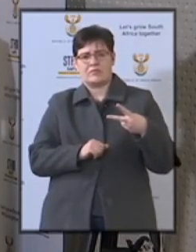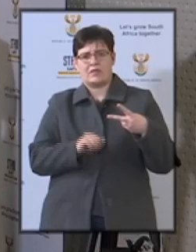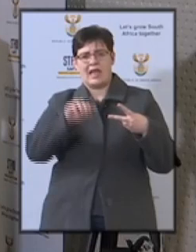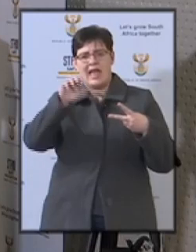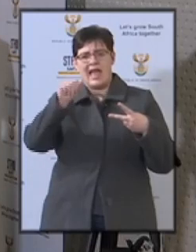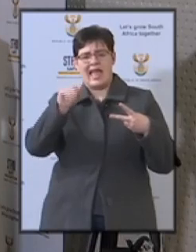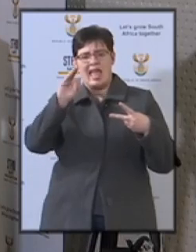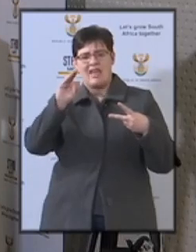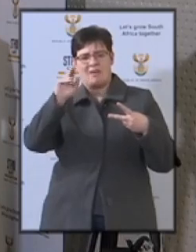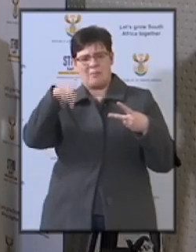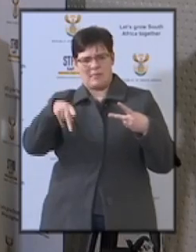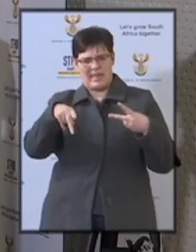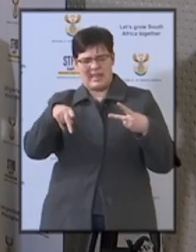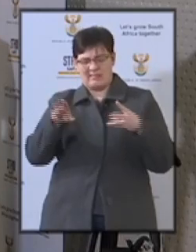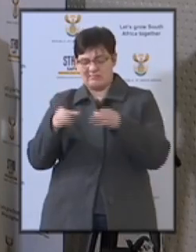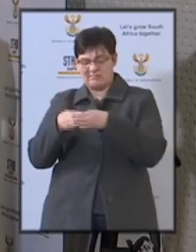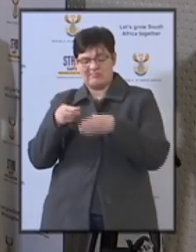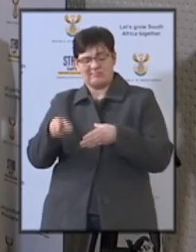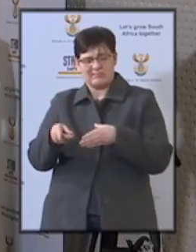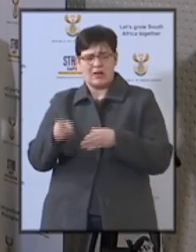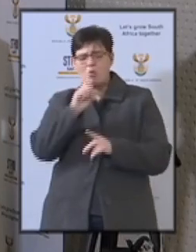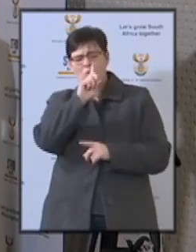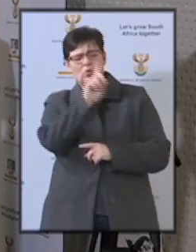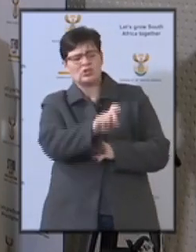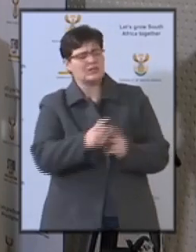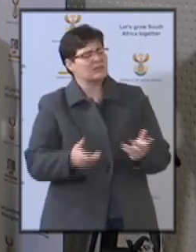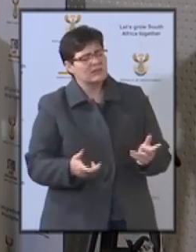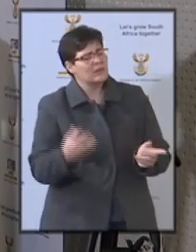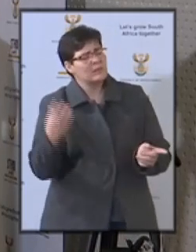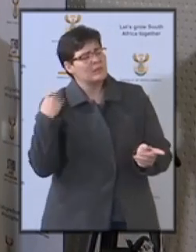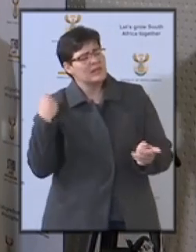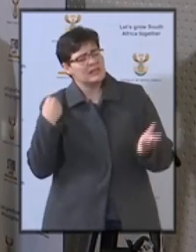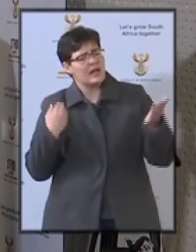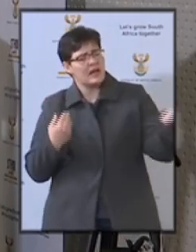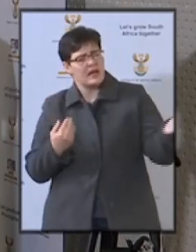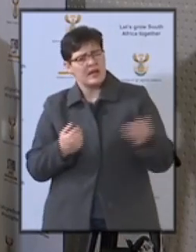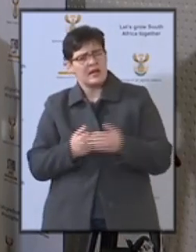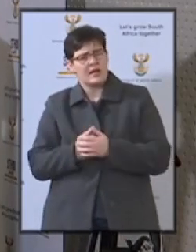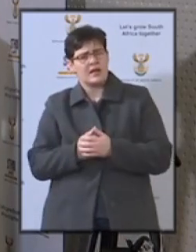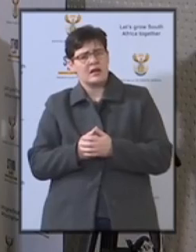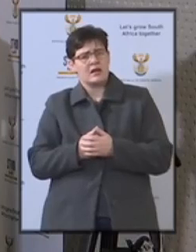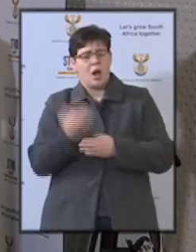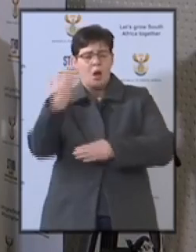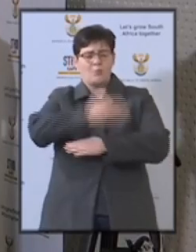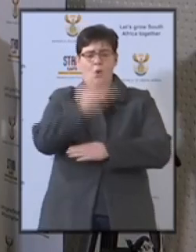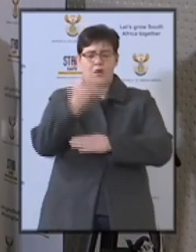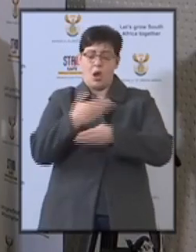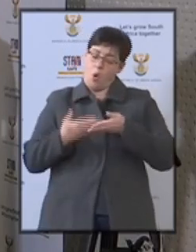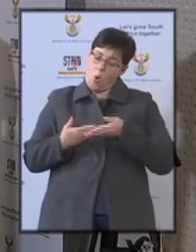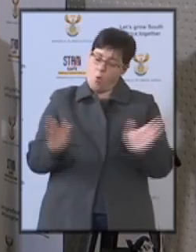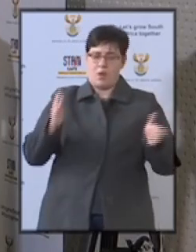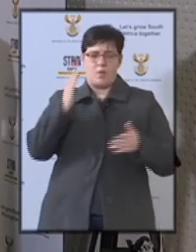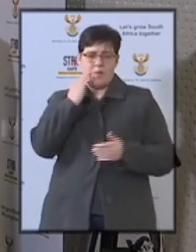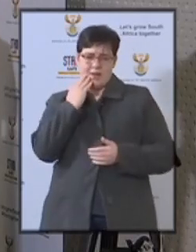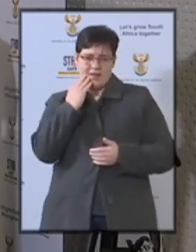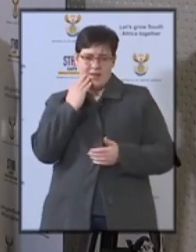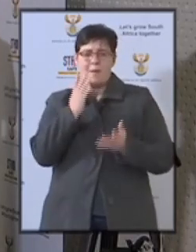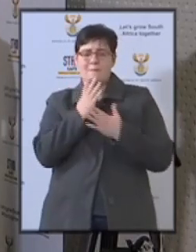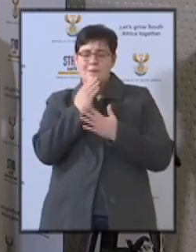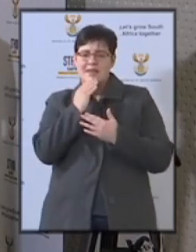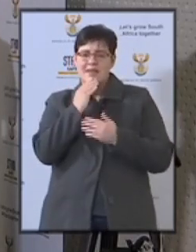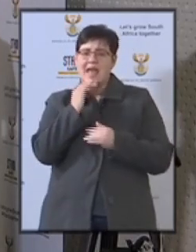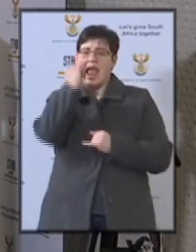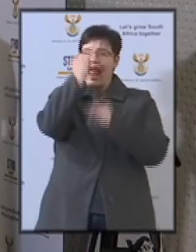AFP. Minister, there's any indication on when borders will open up, allowing